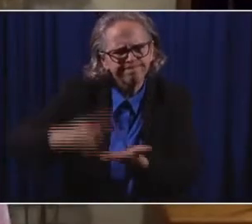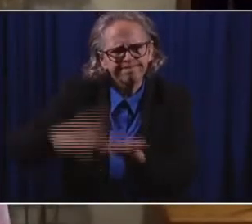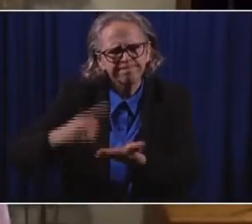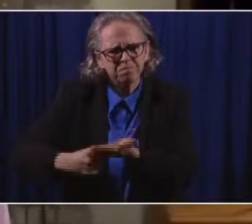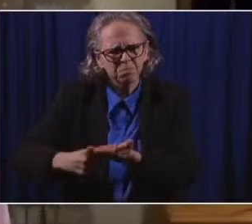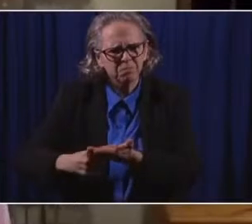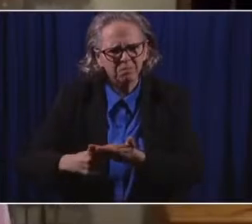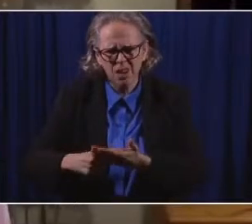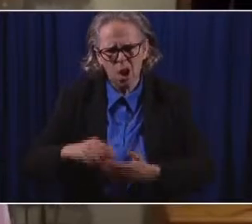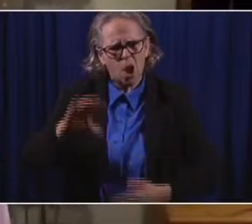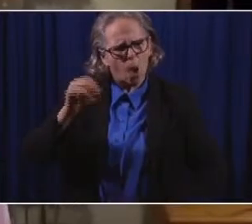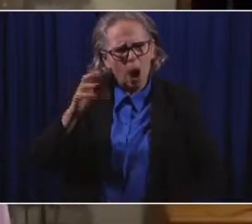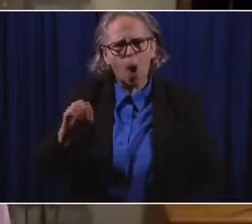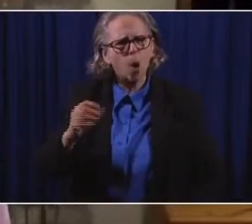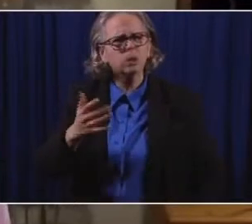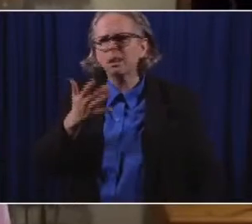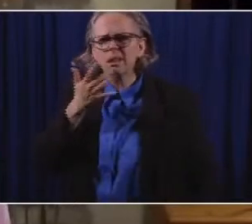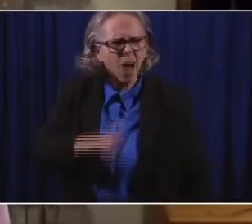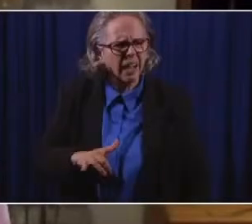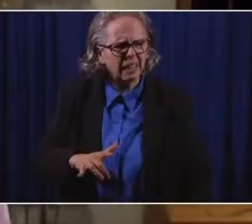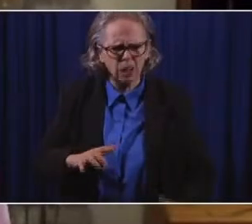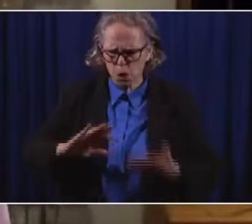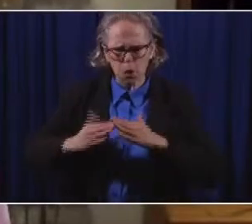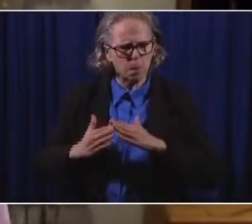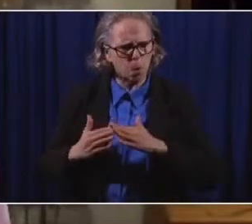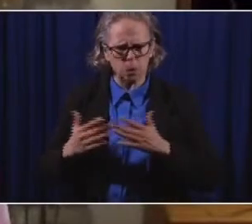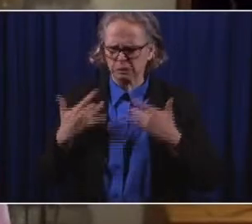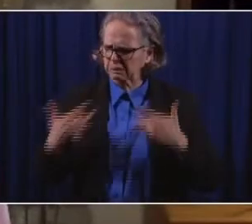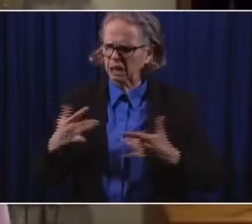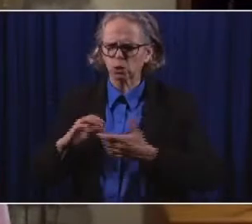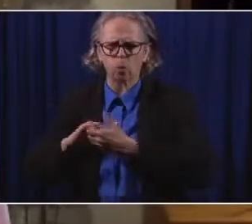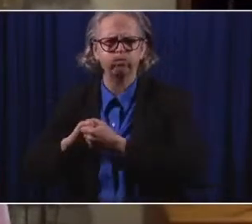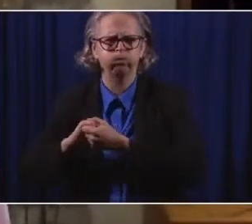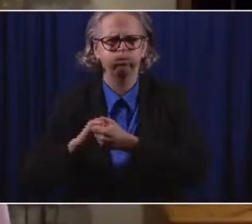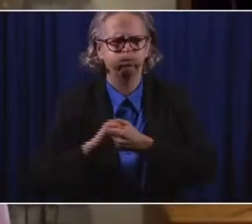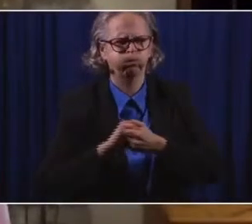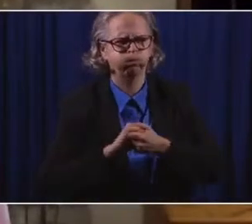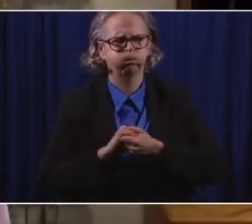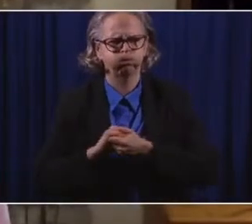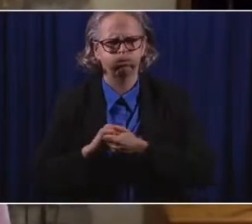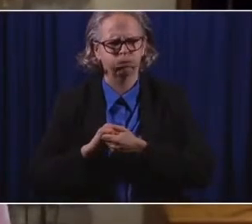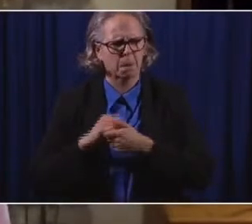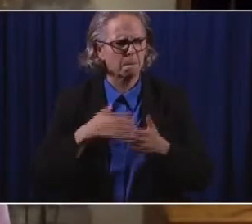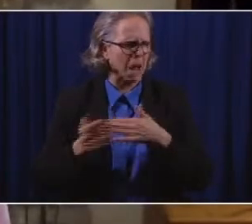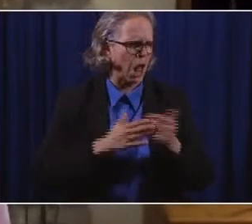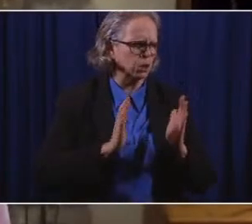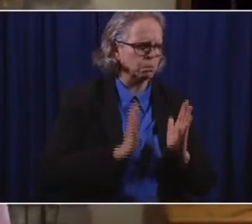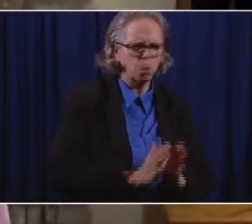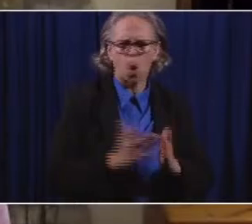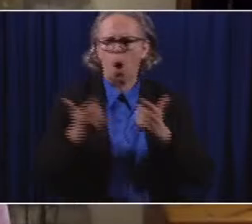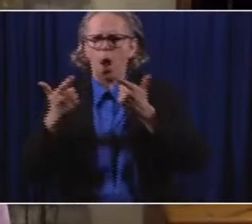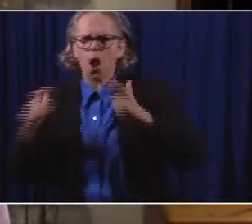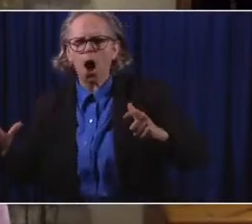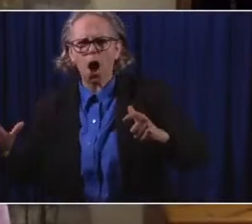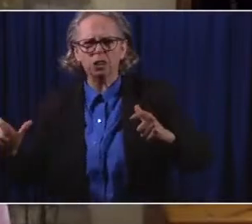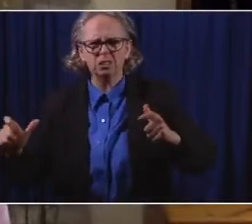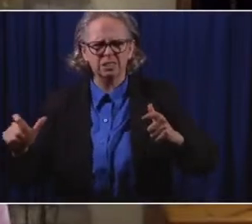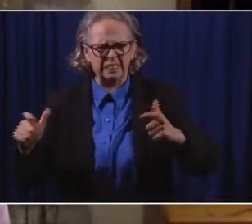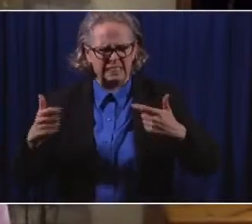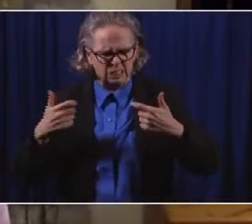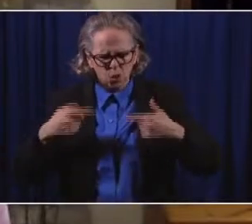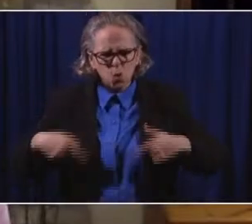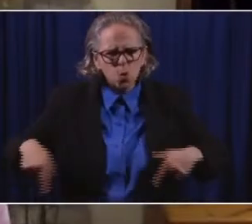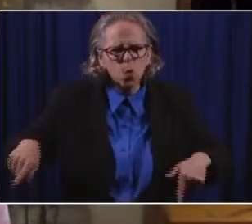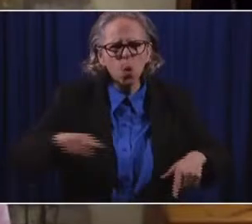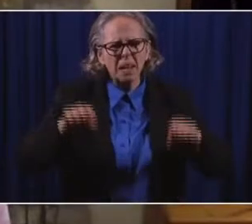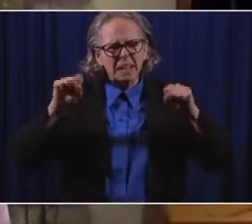how people pull together, whether it's a large county or a small county, that people come together to solve problems.